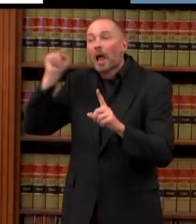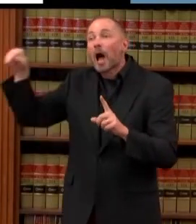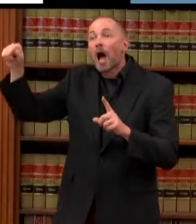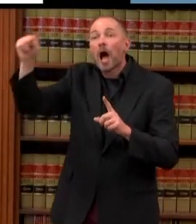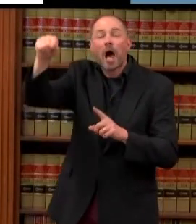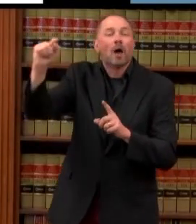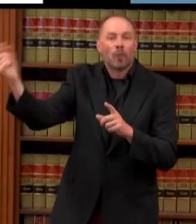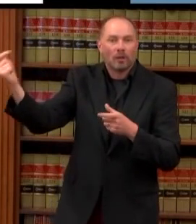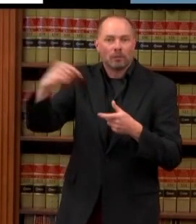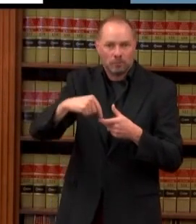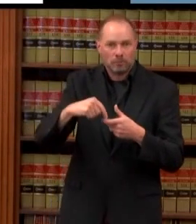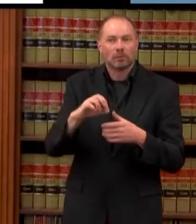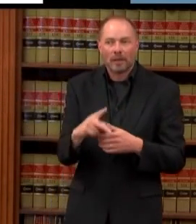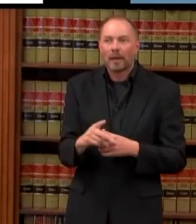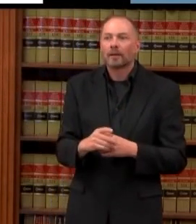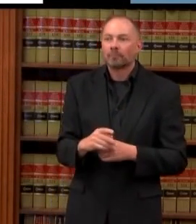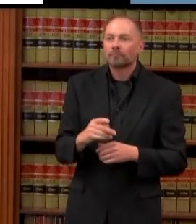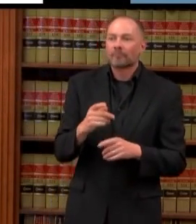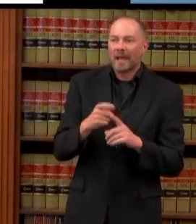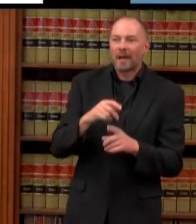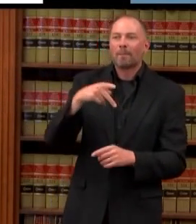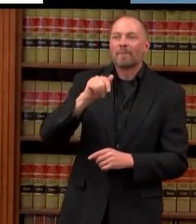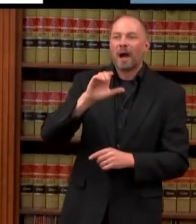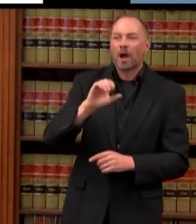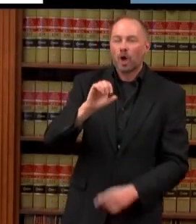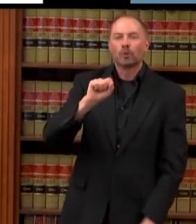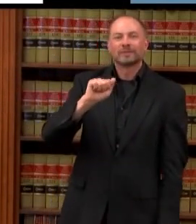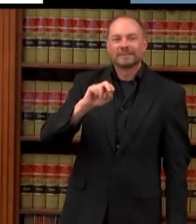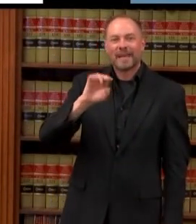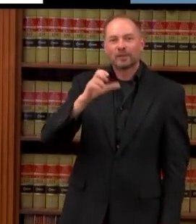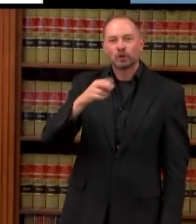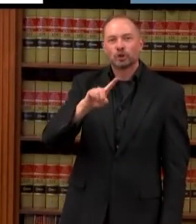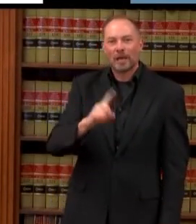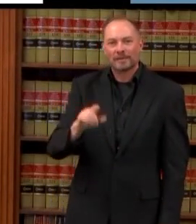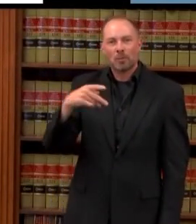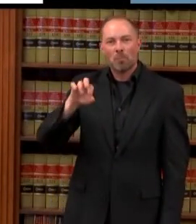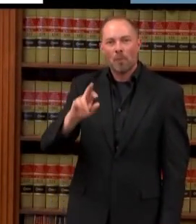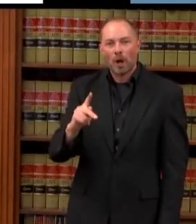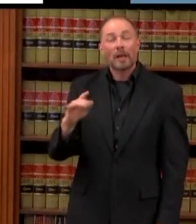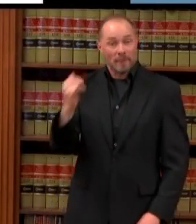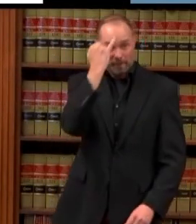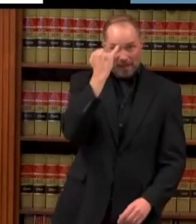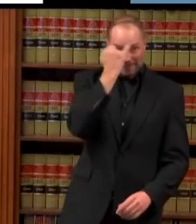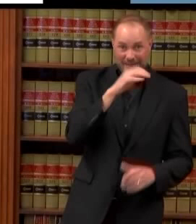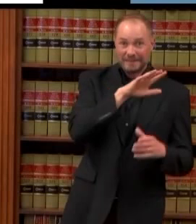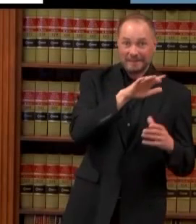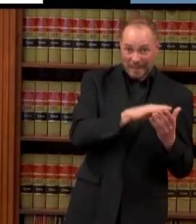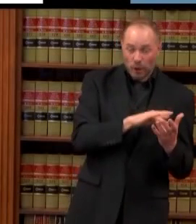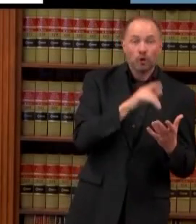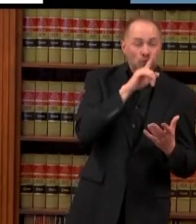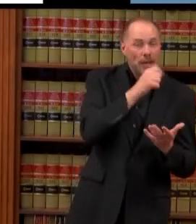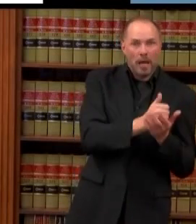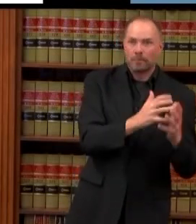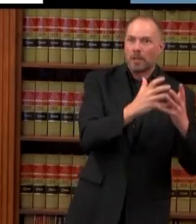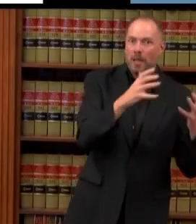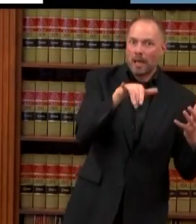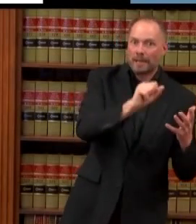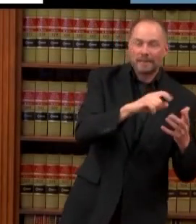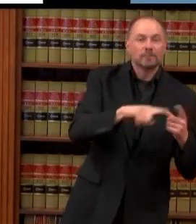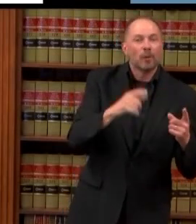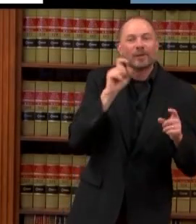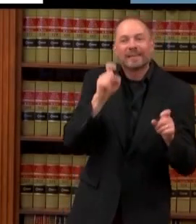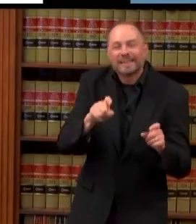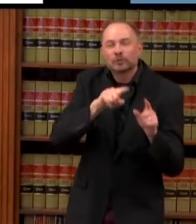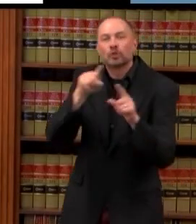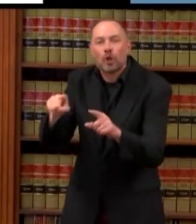we've said for quite some time now that, you know, the Pepsi Center stood in the gap, but we need to get into communities, particularly underserved